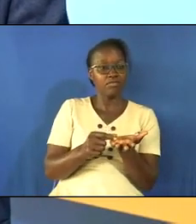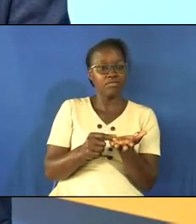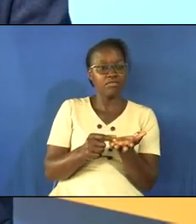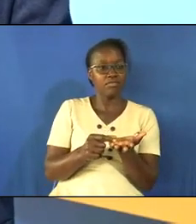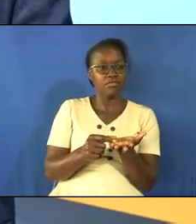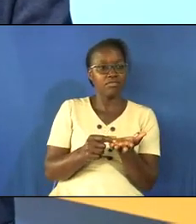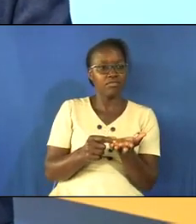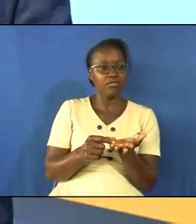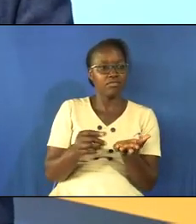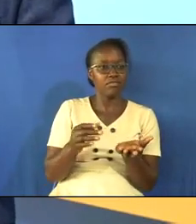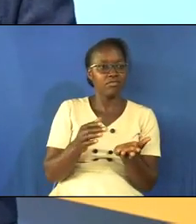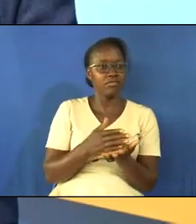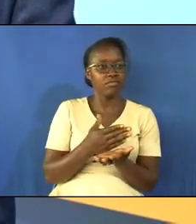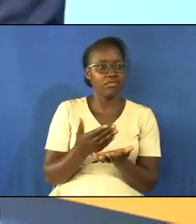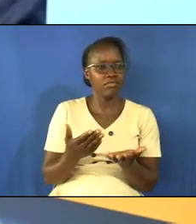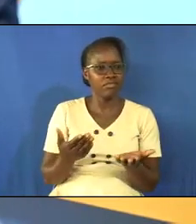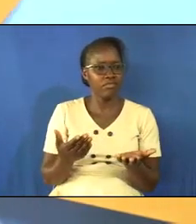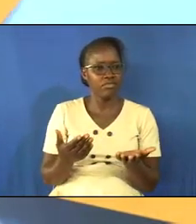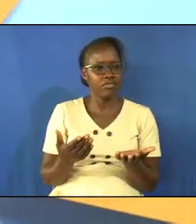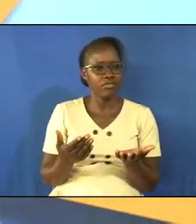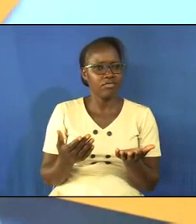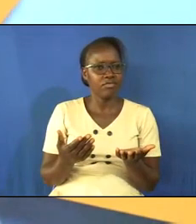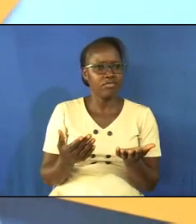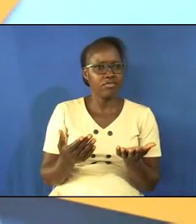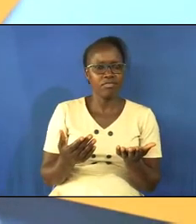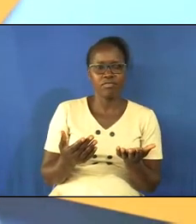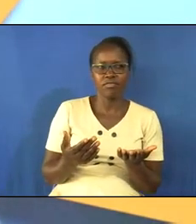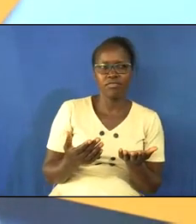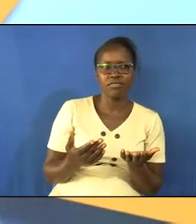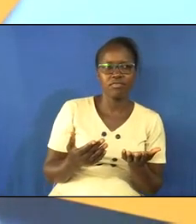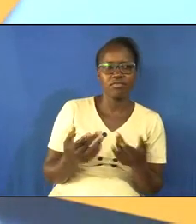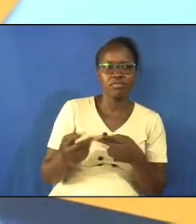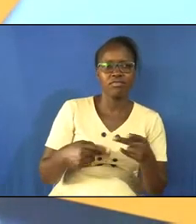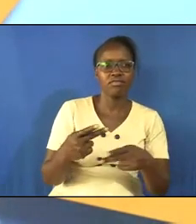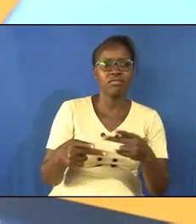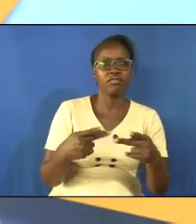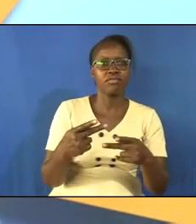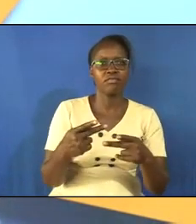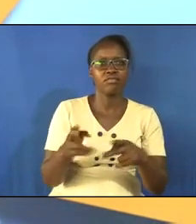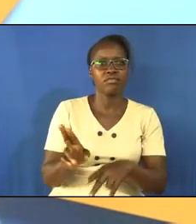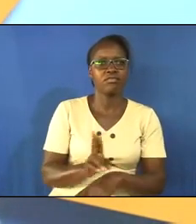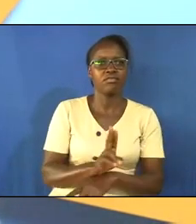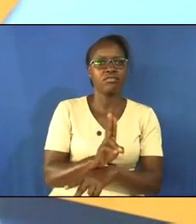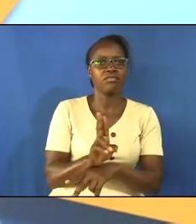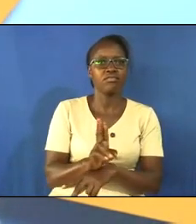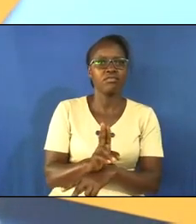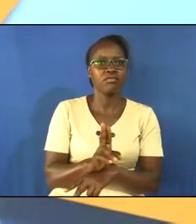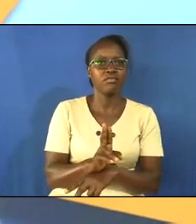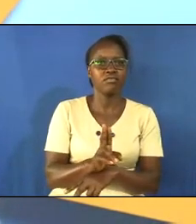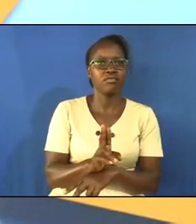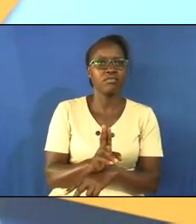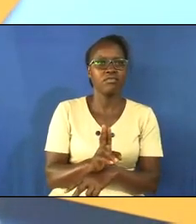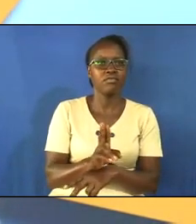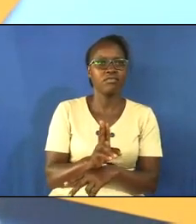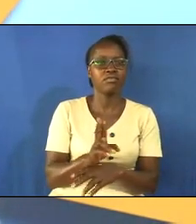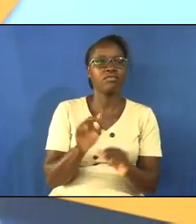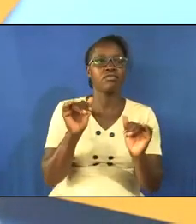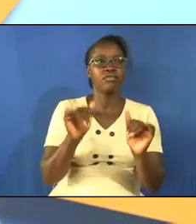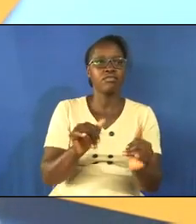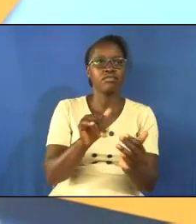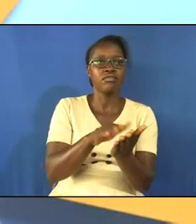you have some things called colonization procedures. Basically, these are procedures used to locally destroy cancerous